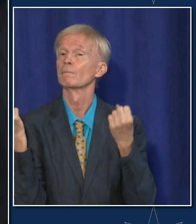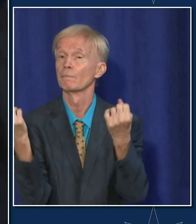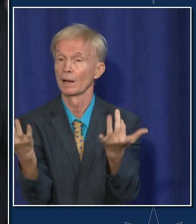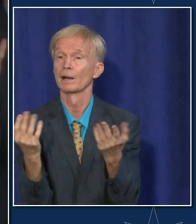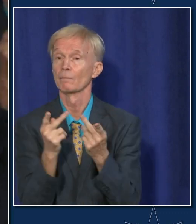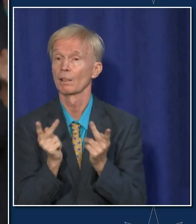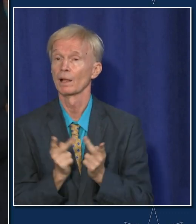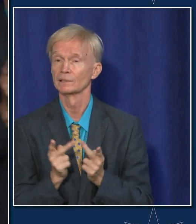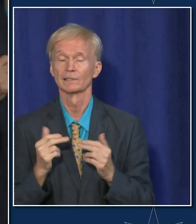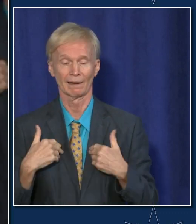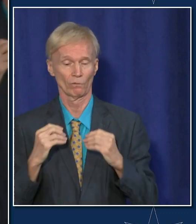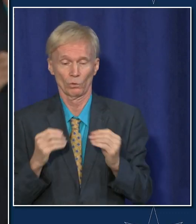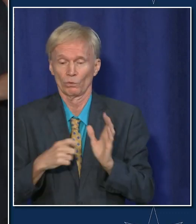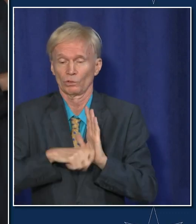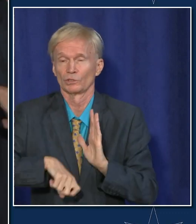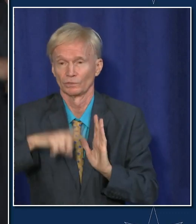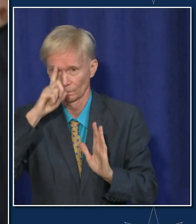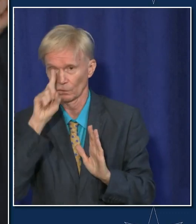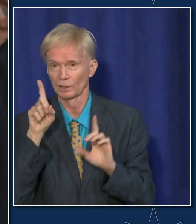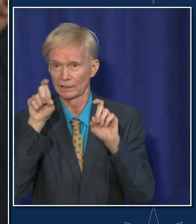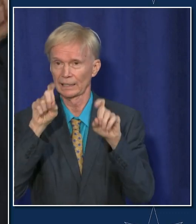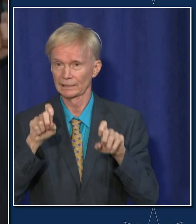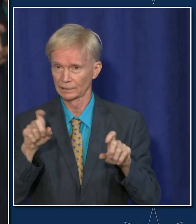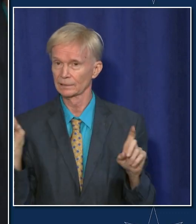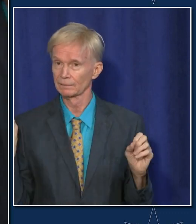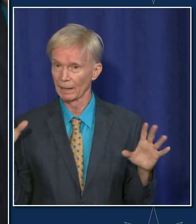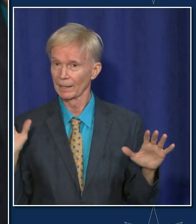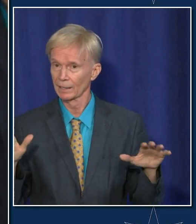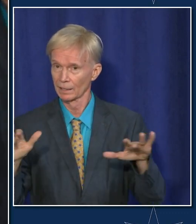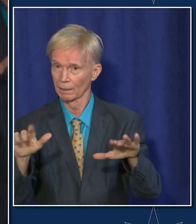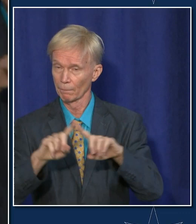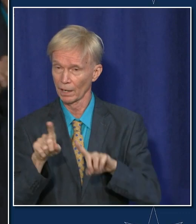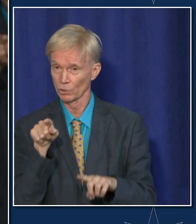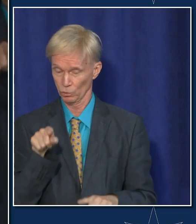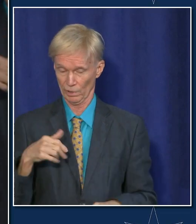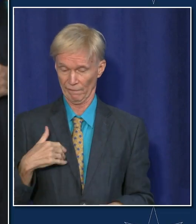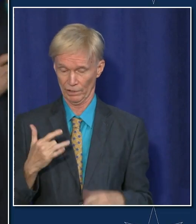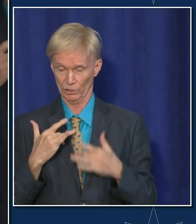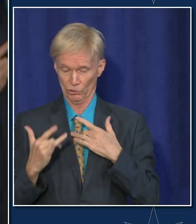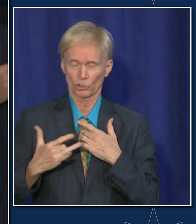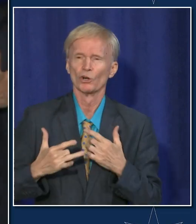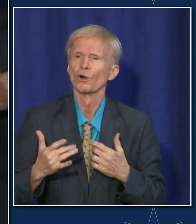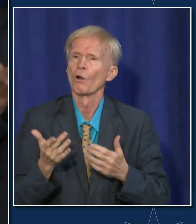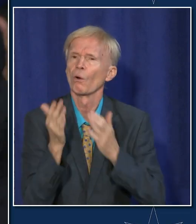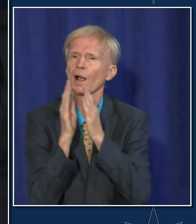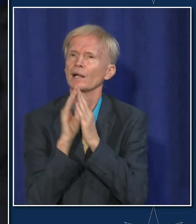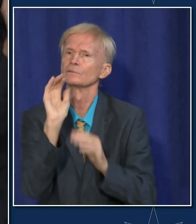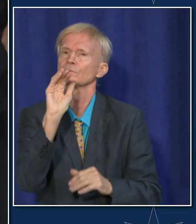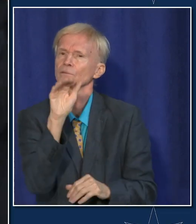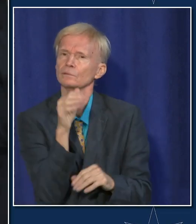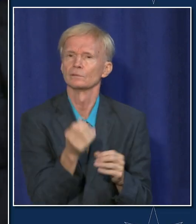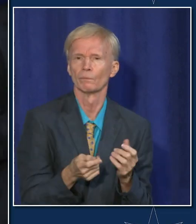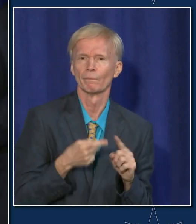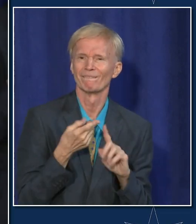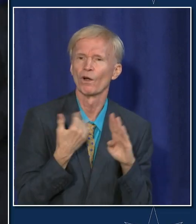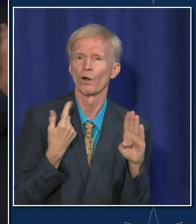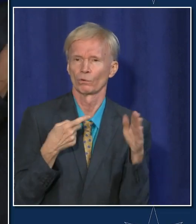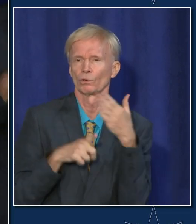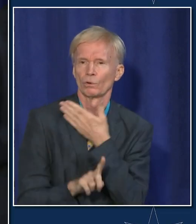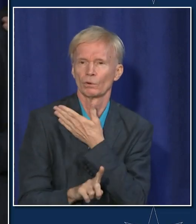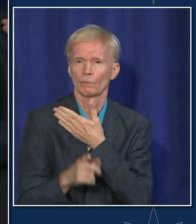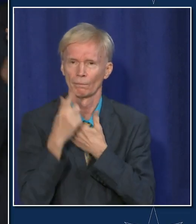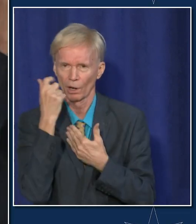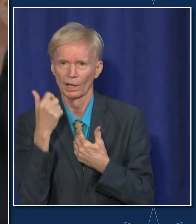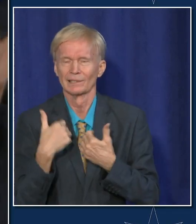tested without cost. But I would ask people to, if you're concerned about that, ask about that up front, because just as